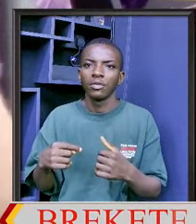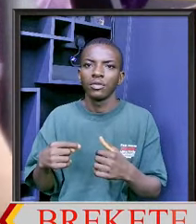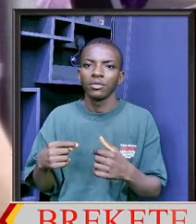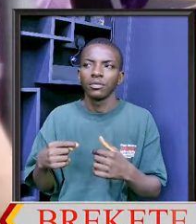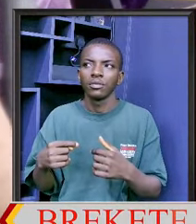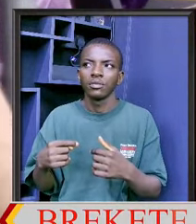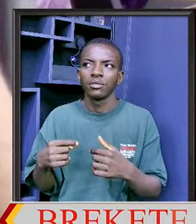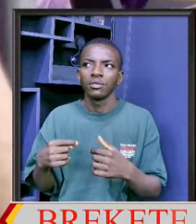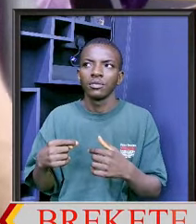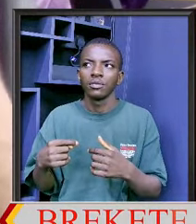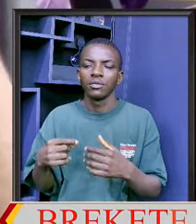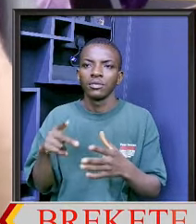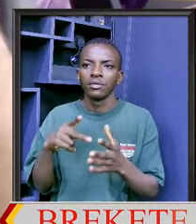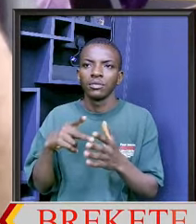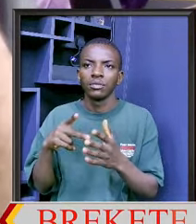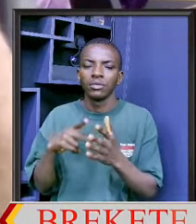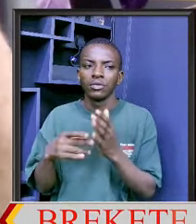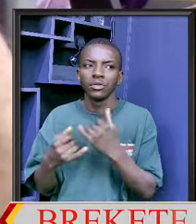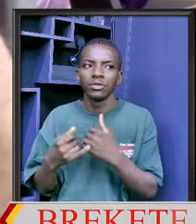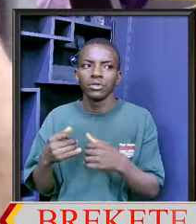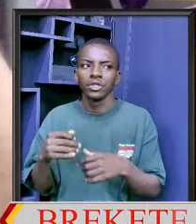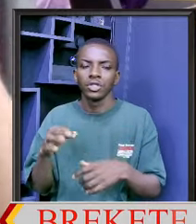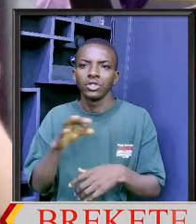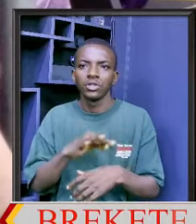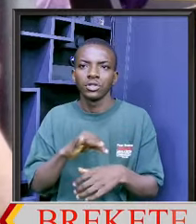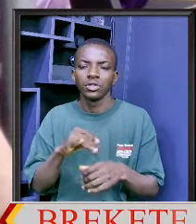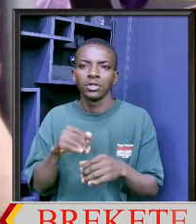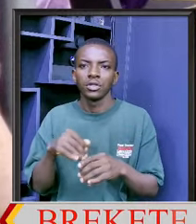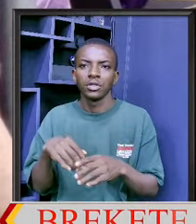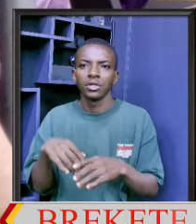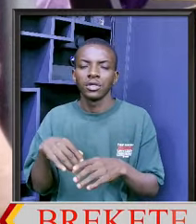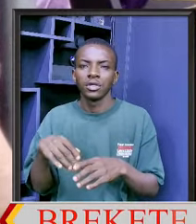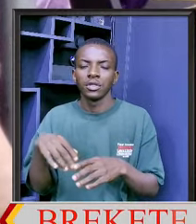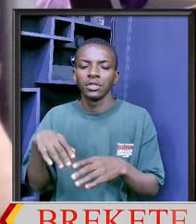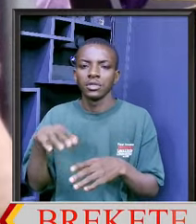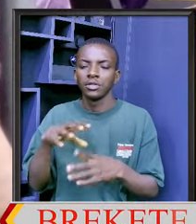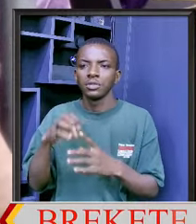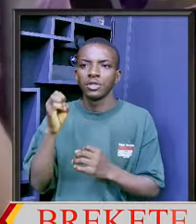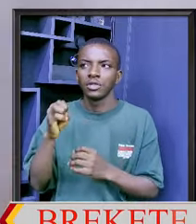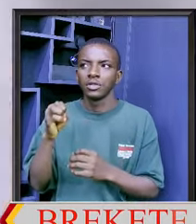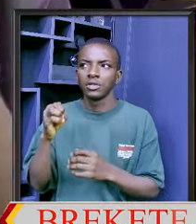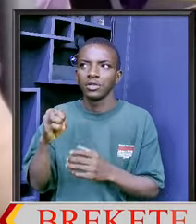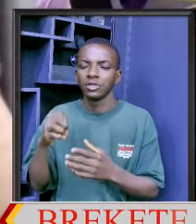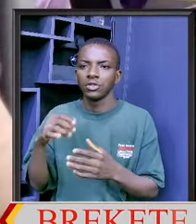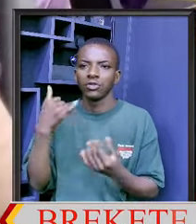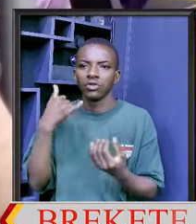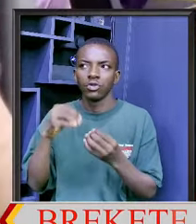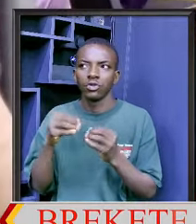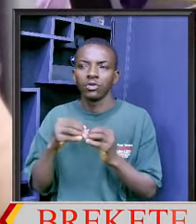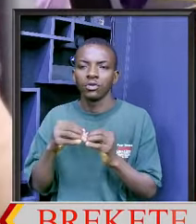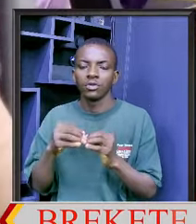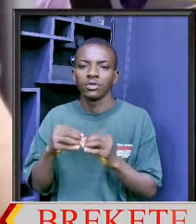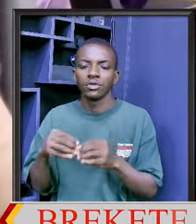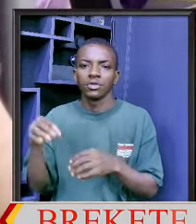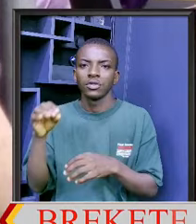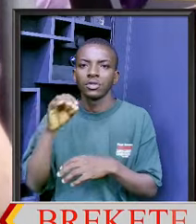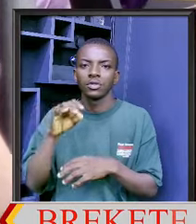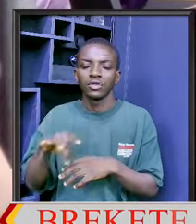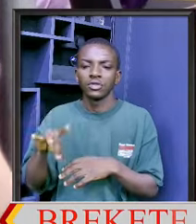programmers. Anybody who is interested for our code camp, we call them special edition for Easter. The number to call na